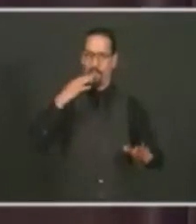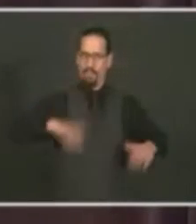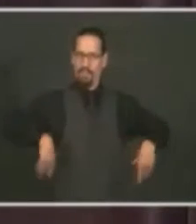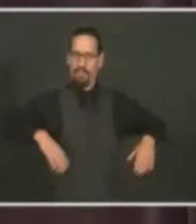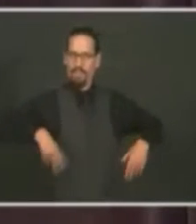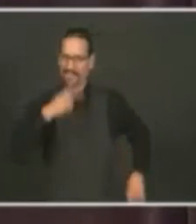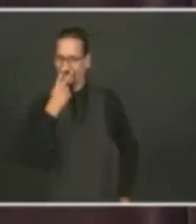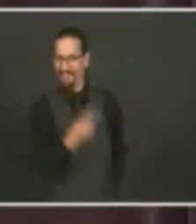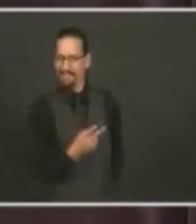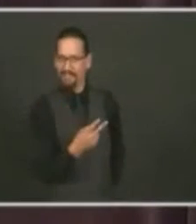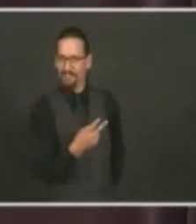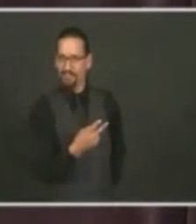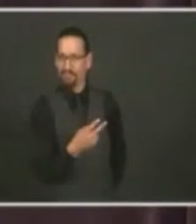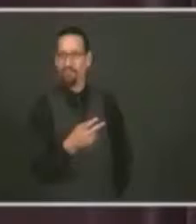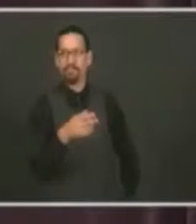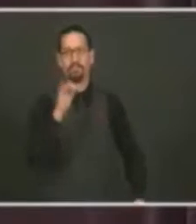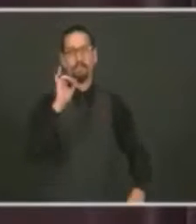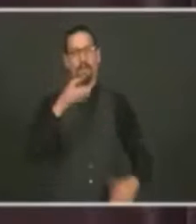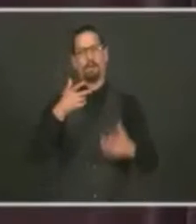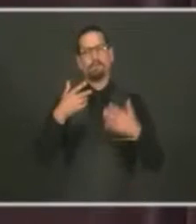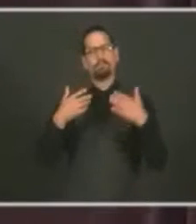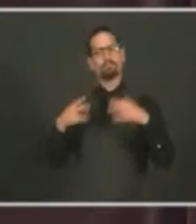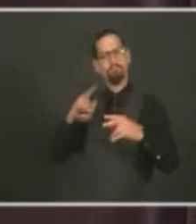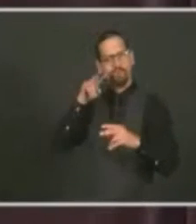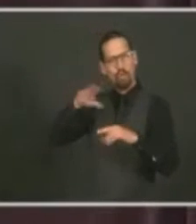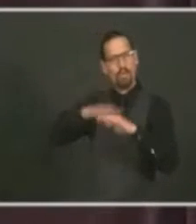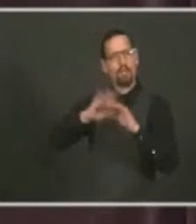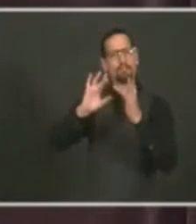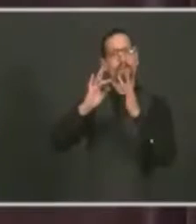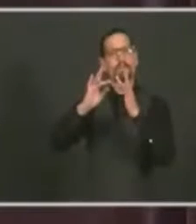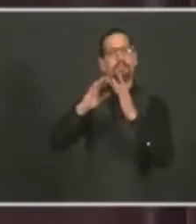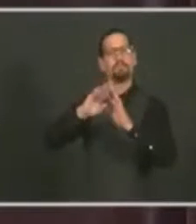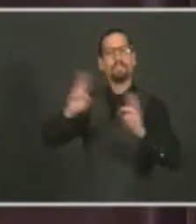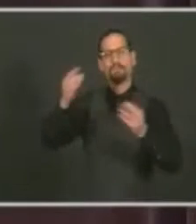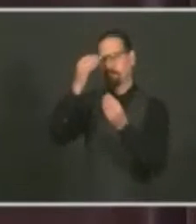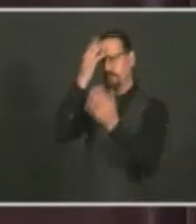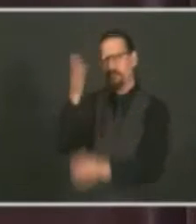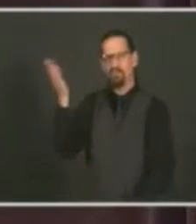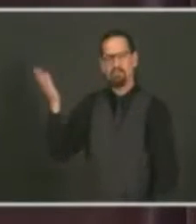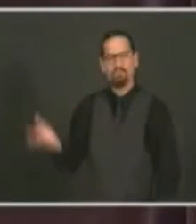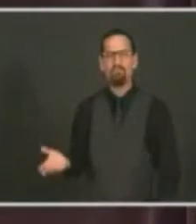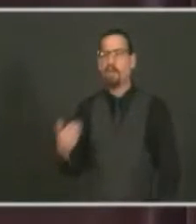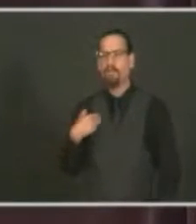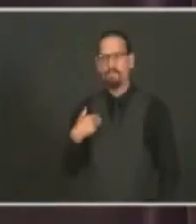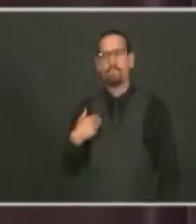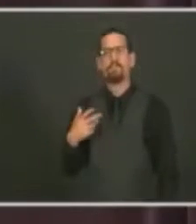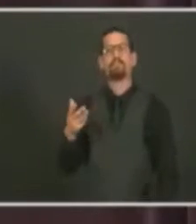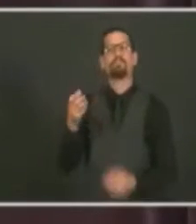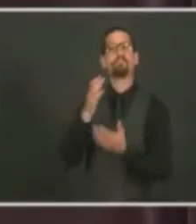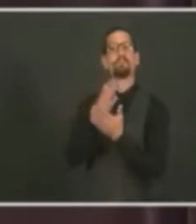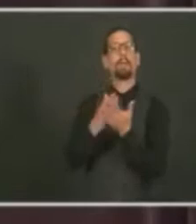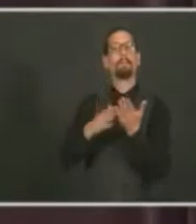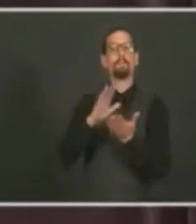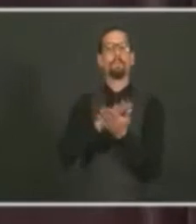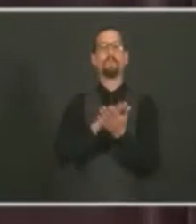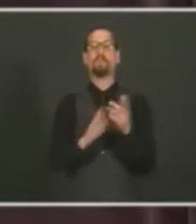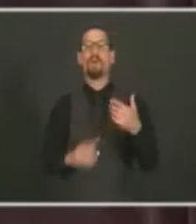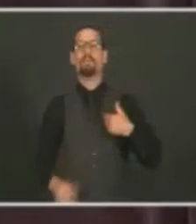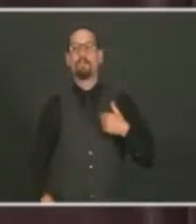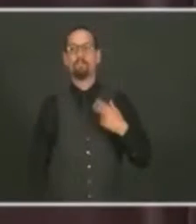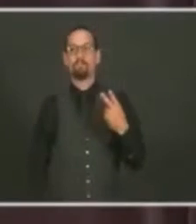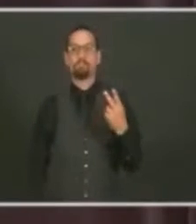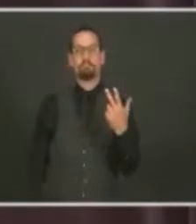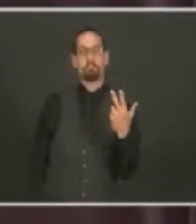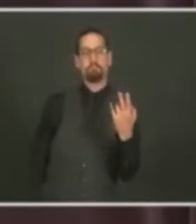school data that we updated online today, we have had schools with more than one case, but it's important